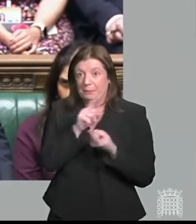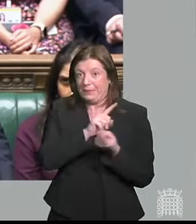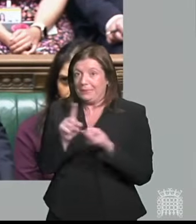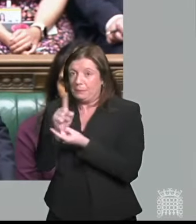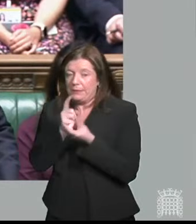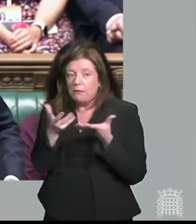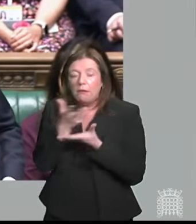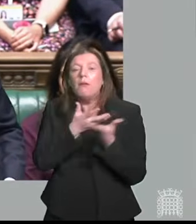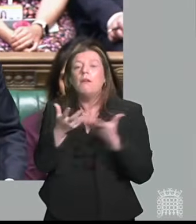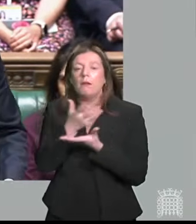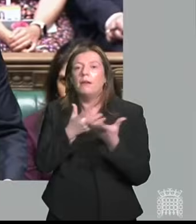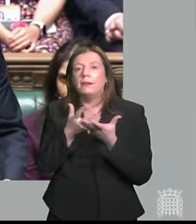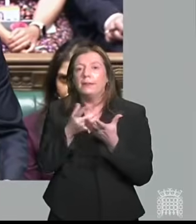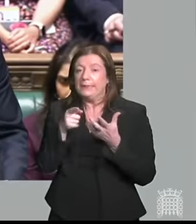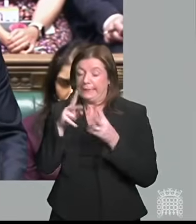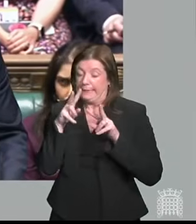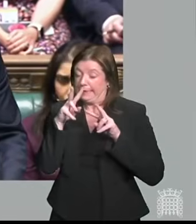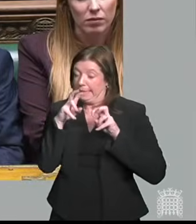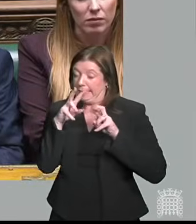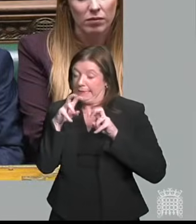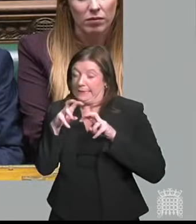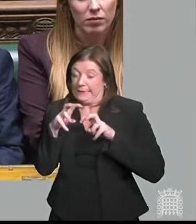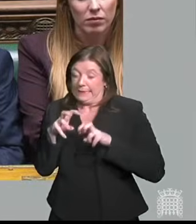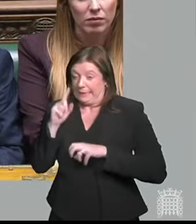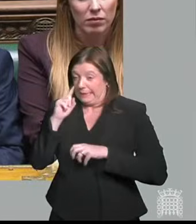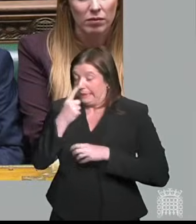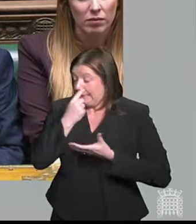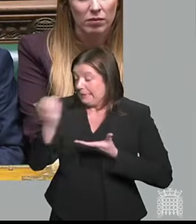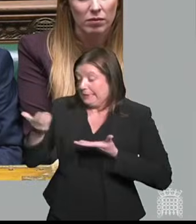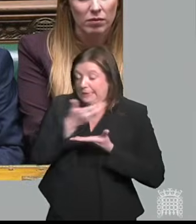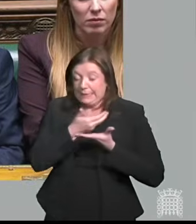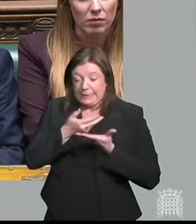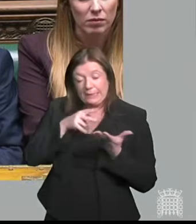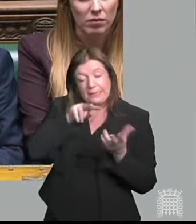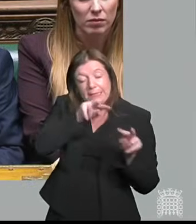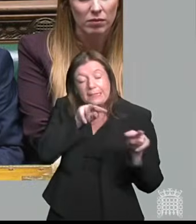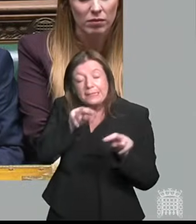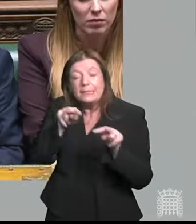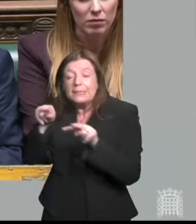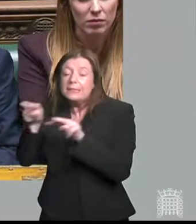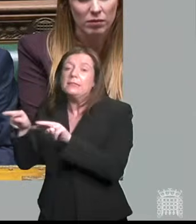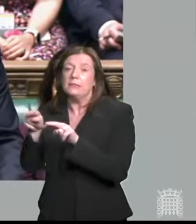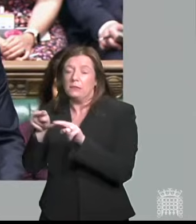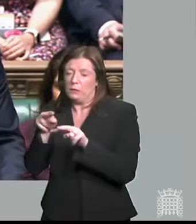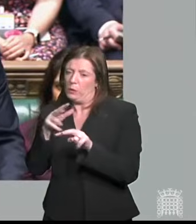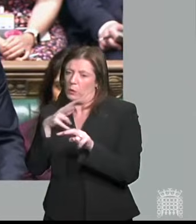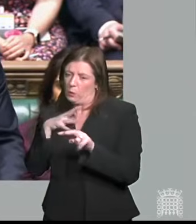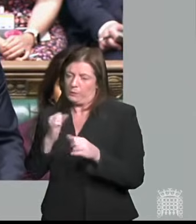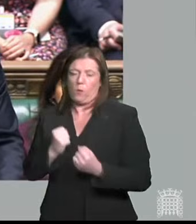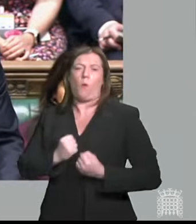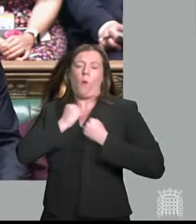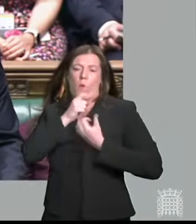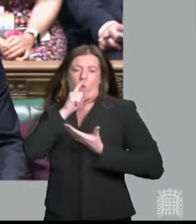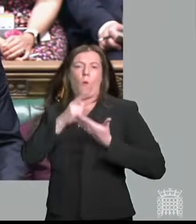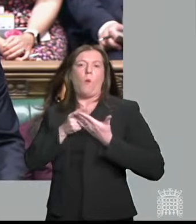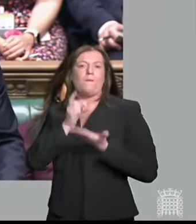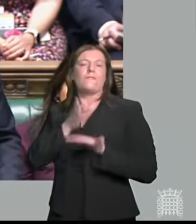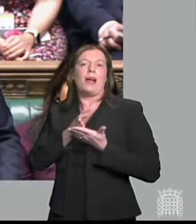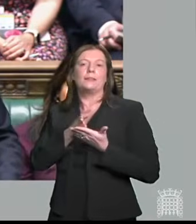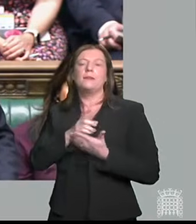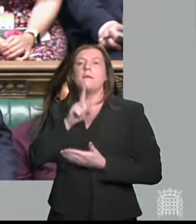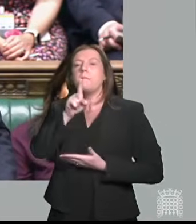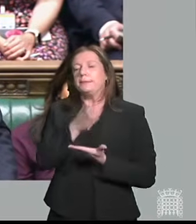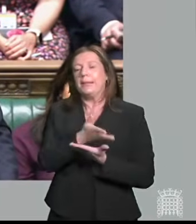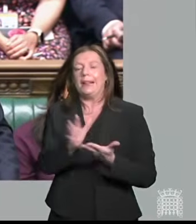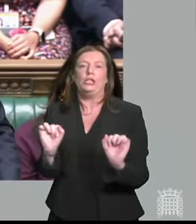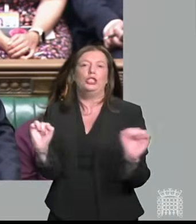services have been rapidly analysing the evidence to independently establish the facts. We are not in a position at